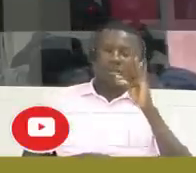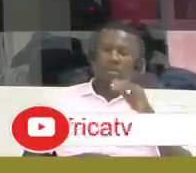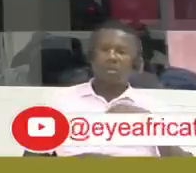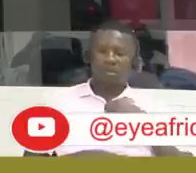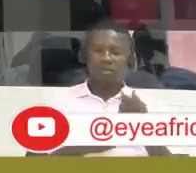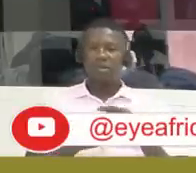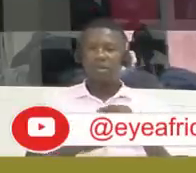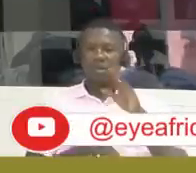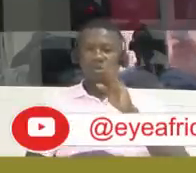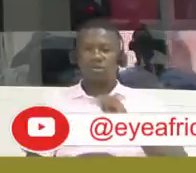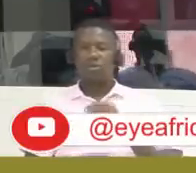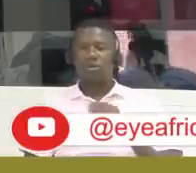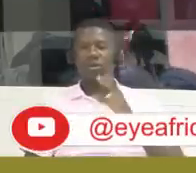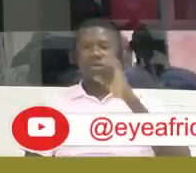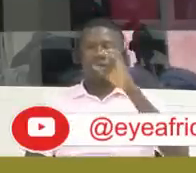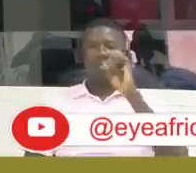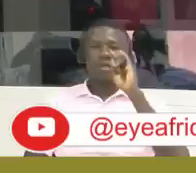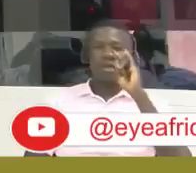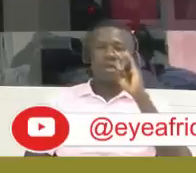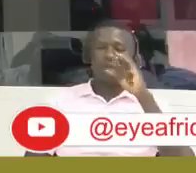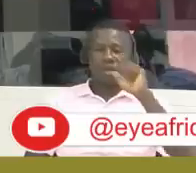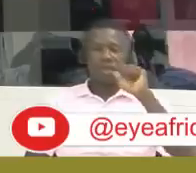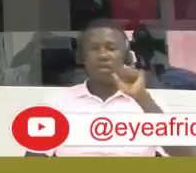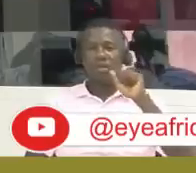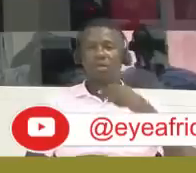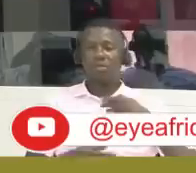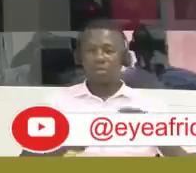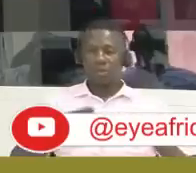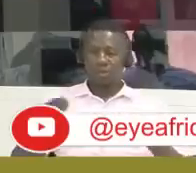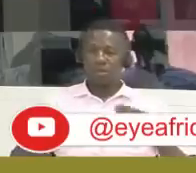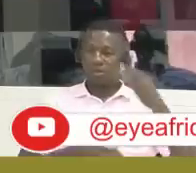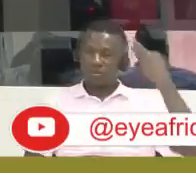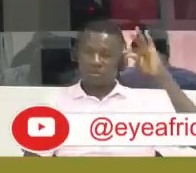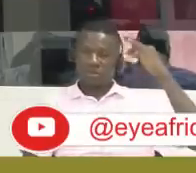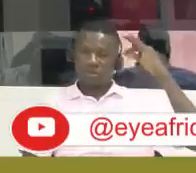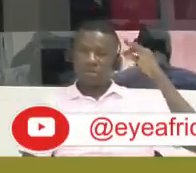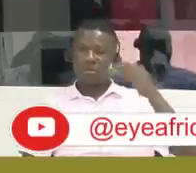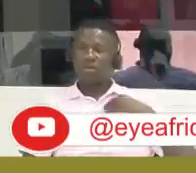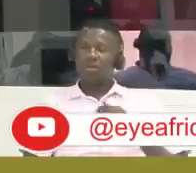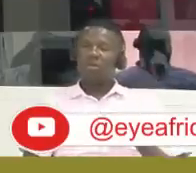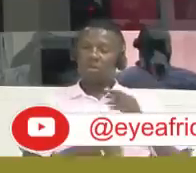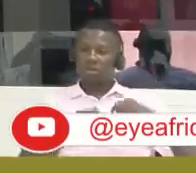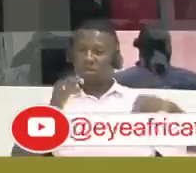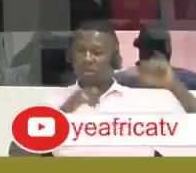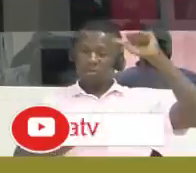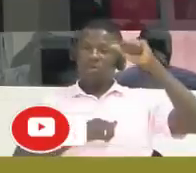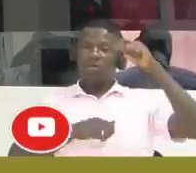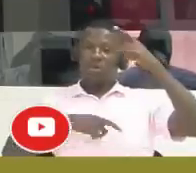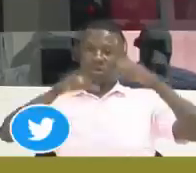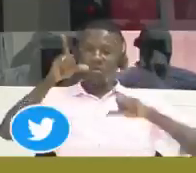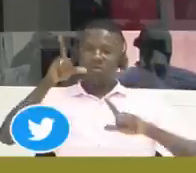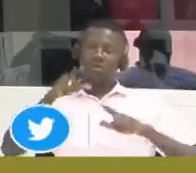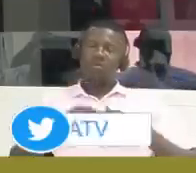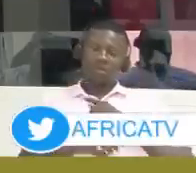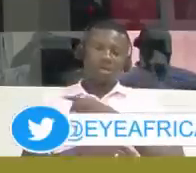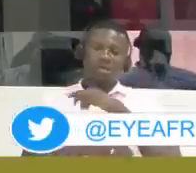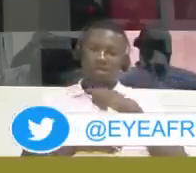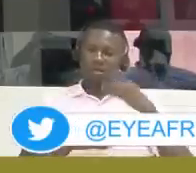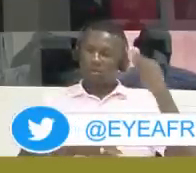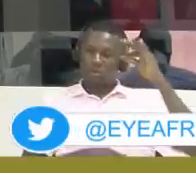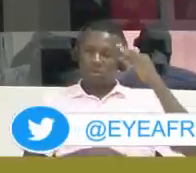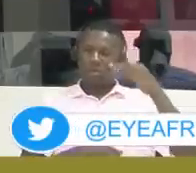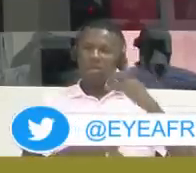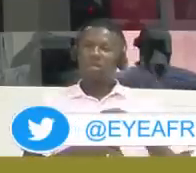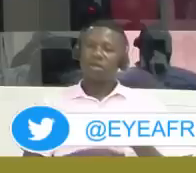studies up to advanced diploma level. Those are the only courses I did. That is